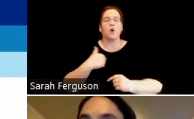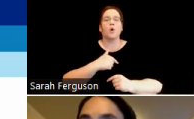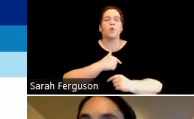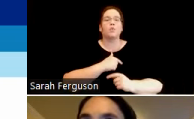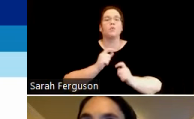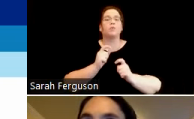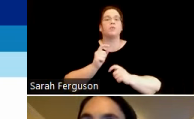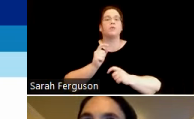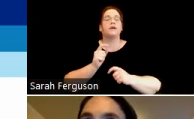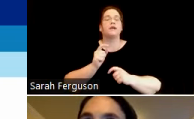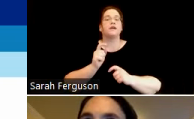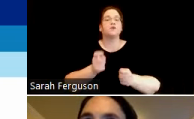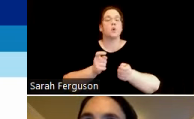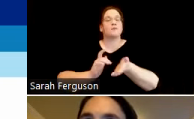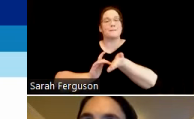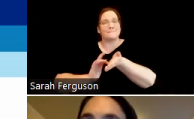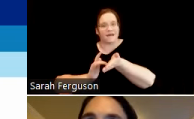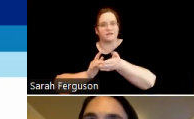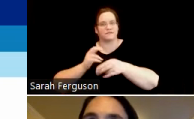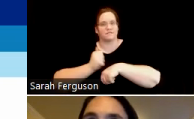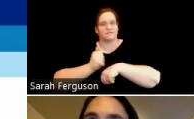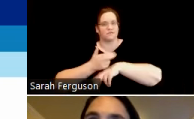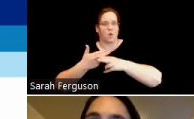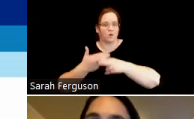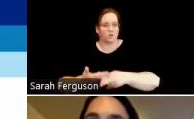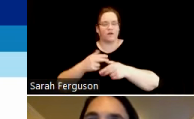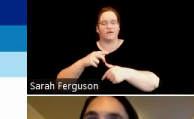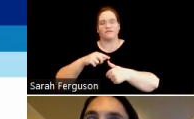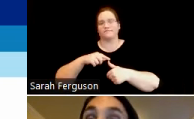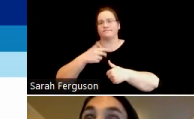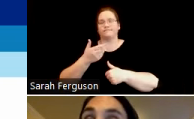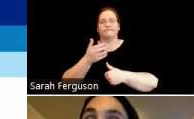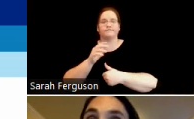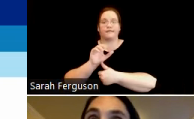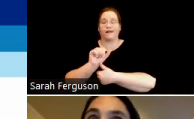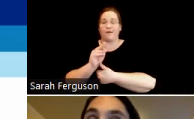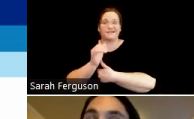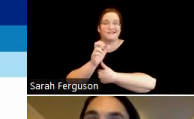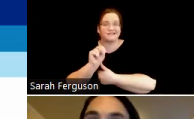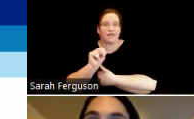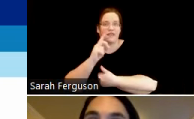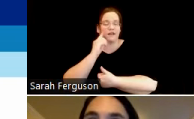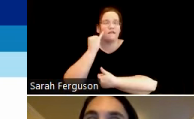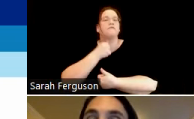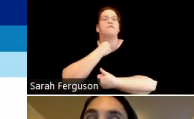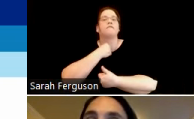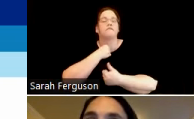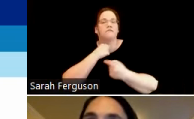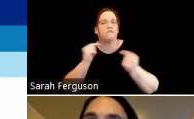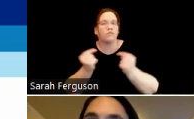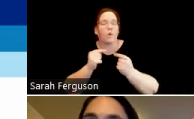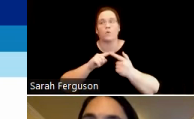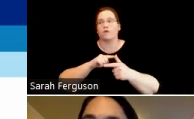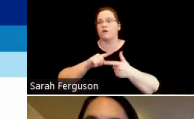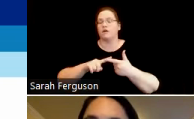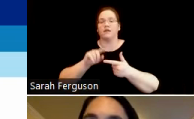medications based on weight. So your Tylenol, your ibuprofen, your child's amoxicillin for their strep throat is all dosed on weight. You are totally correct. But